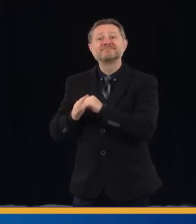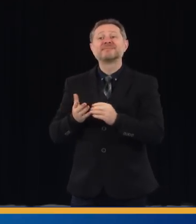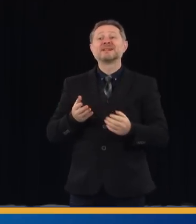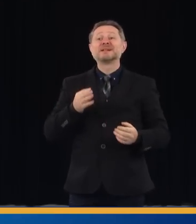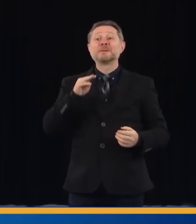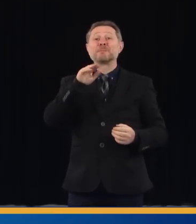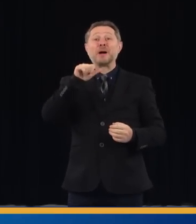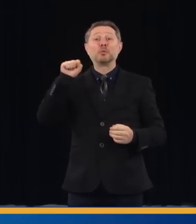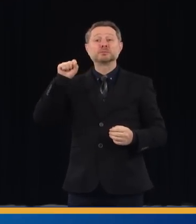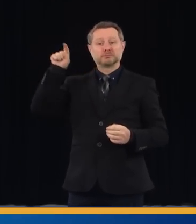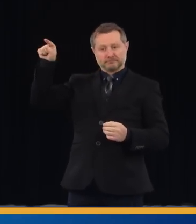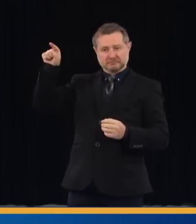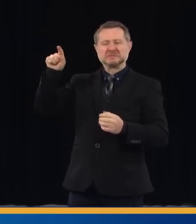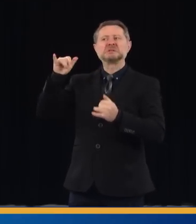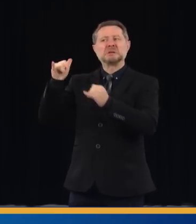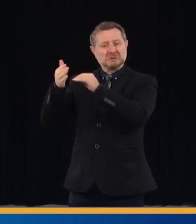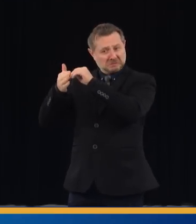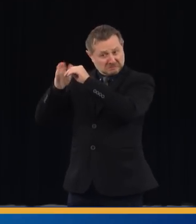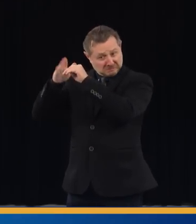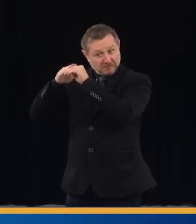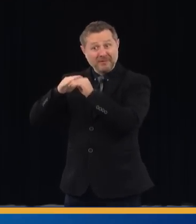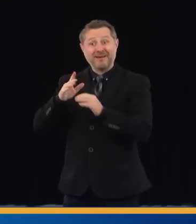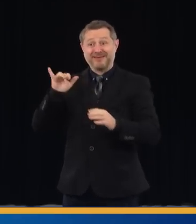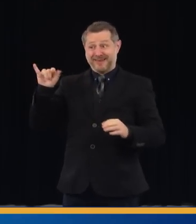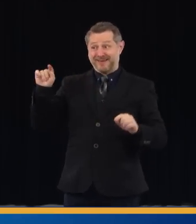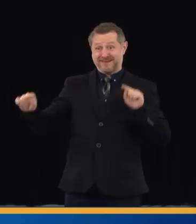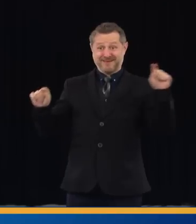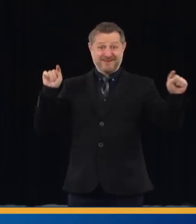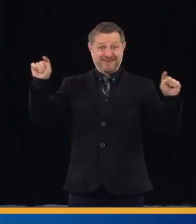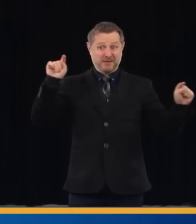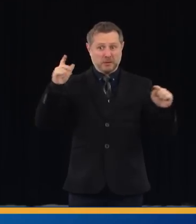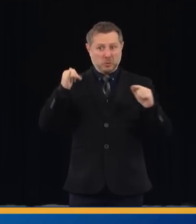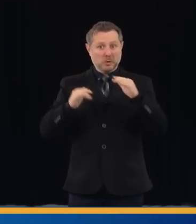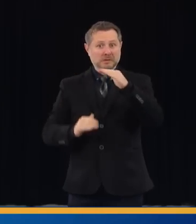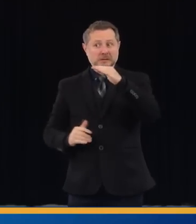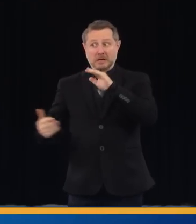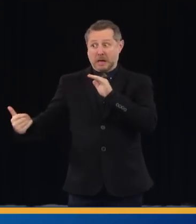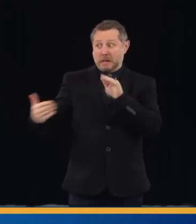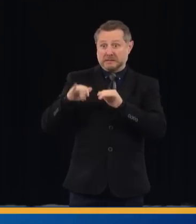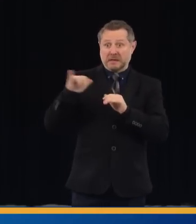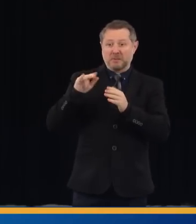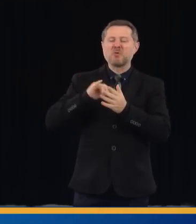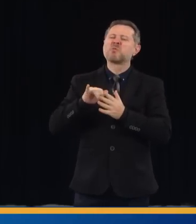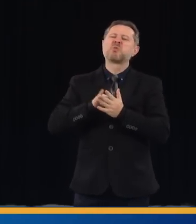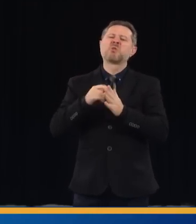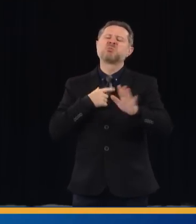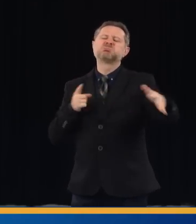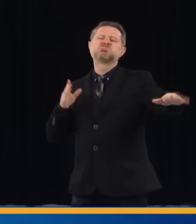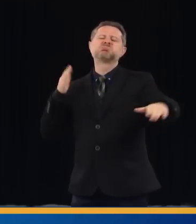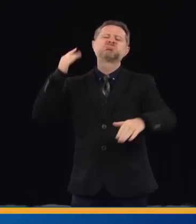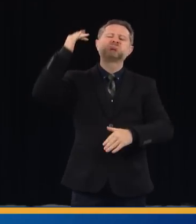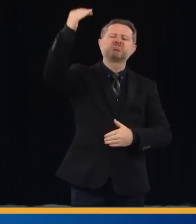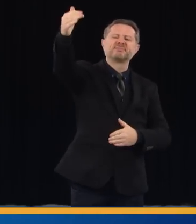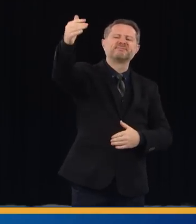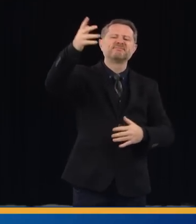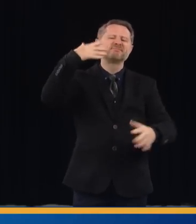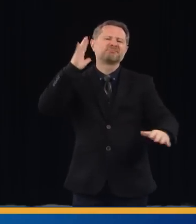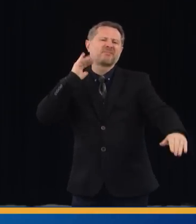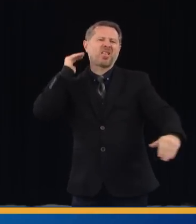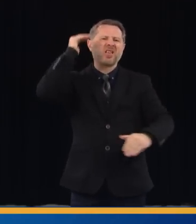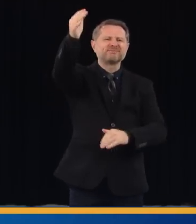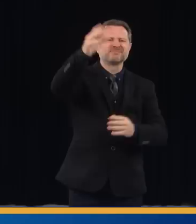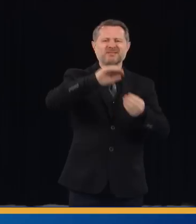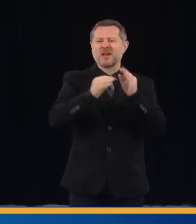anywhere near where we are, right? 83,000 compared to 18. Number of deaths,